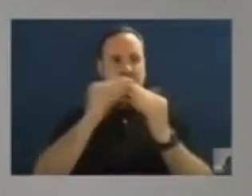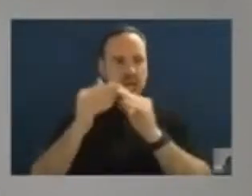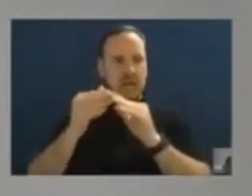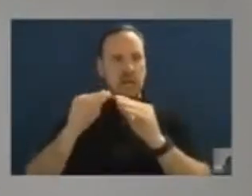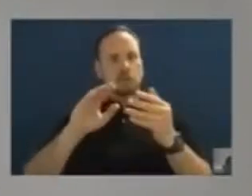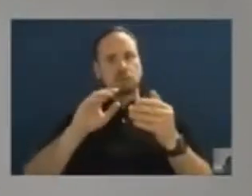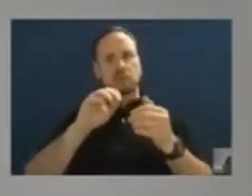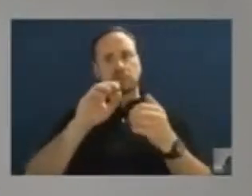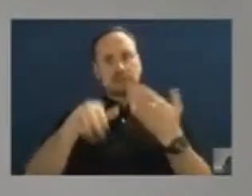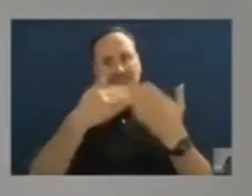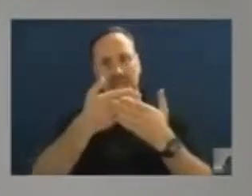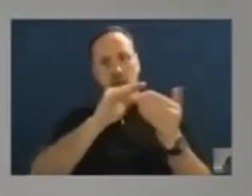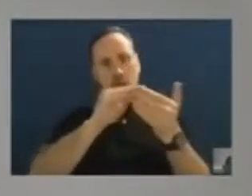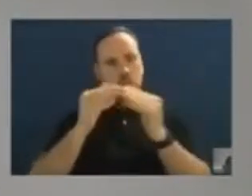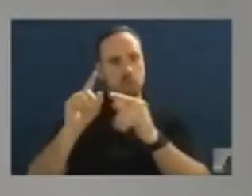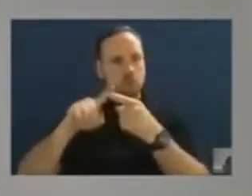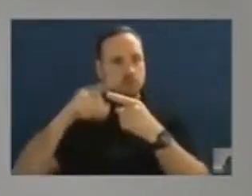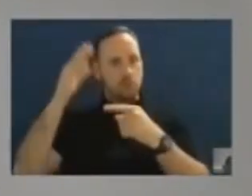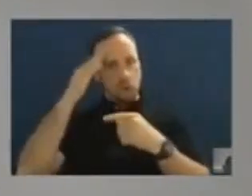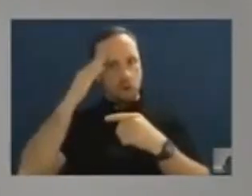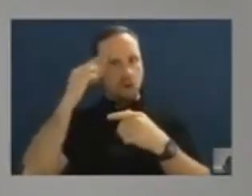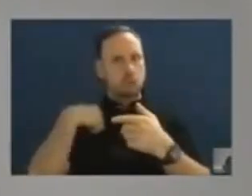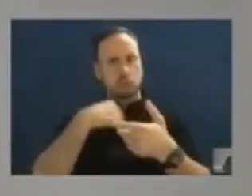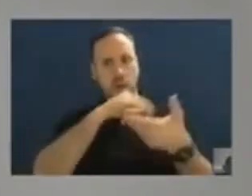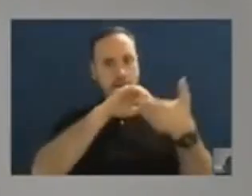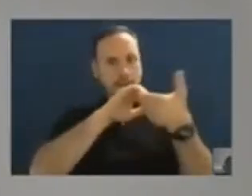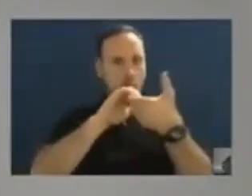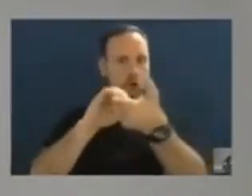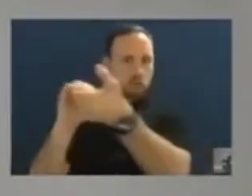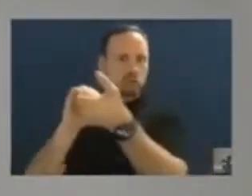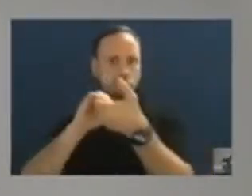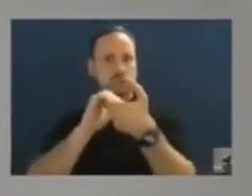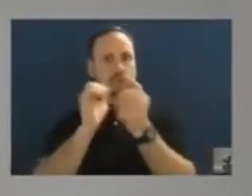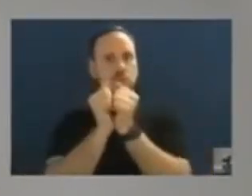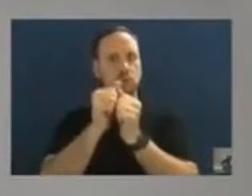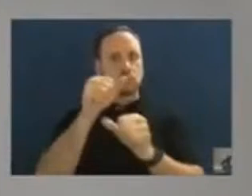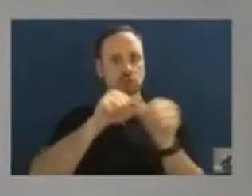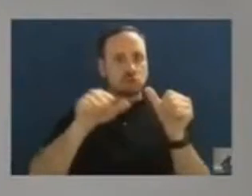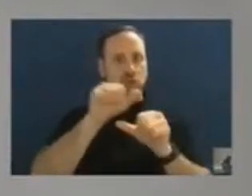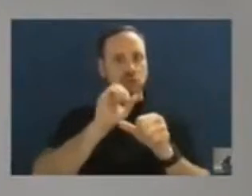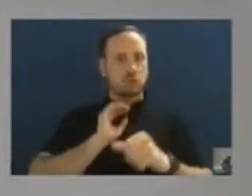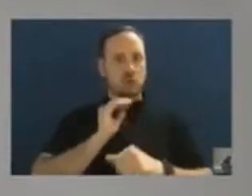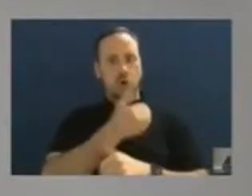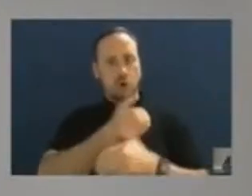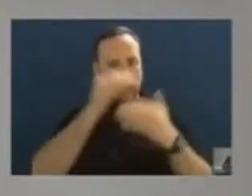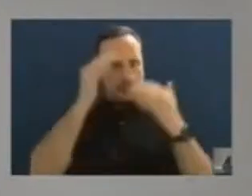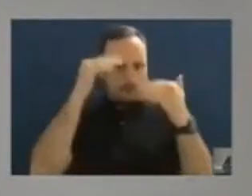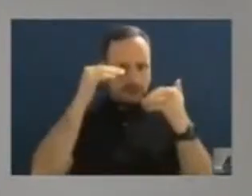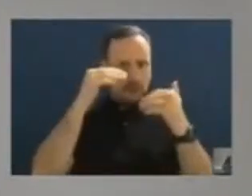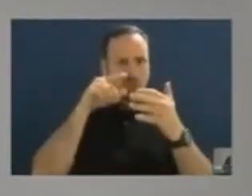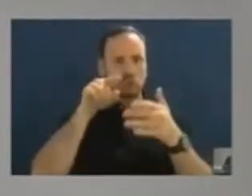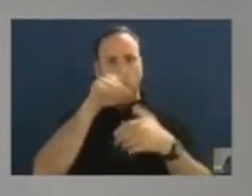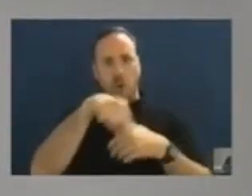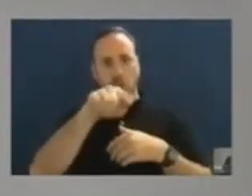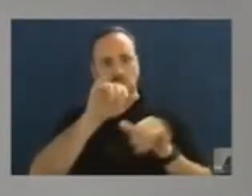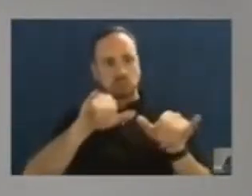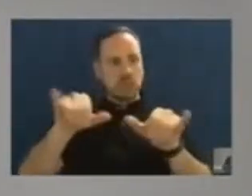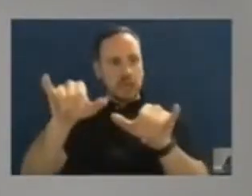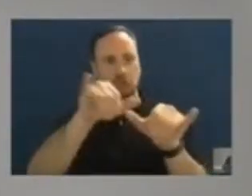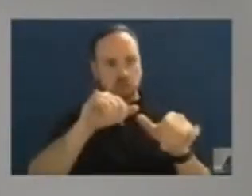partnership with each other. It is our expectation that those standards will be implemented across our district, but they need